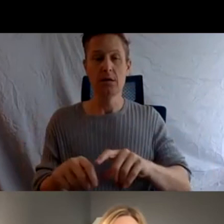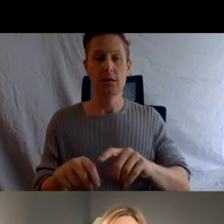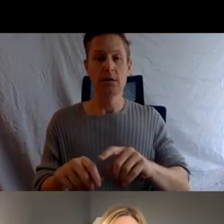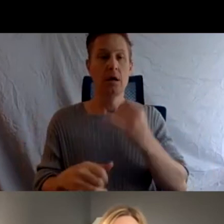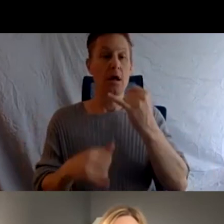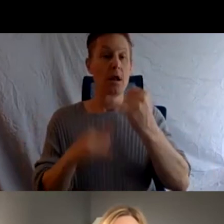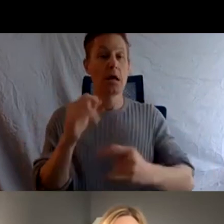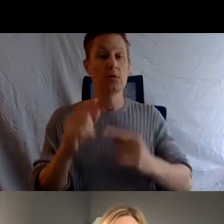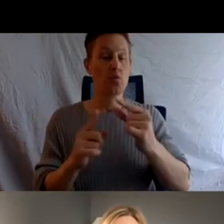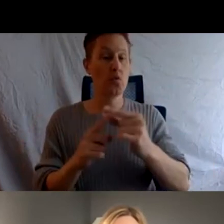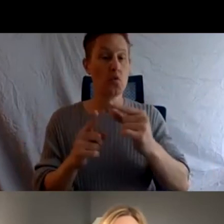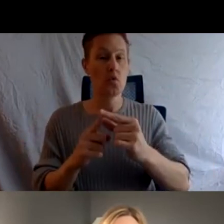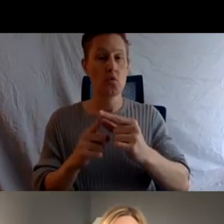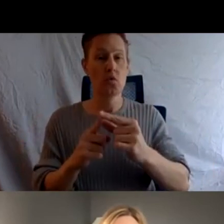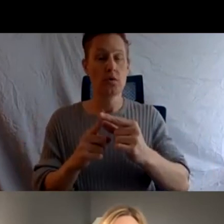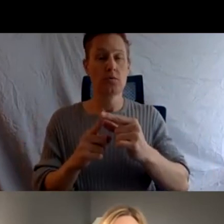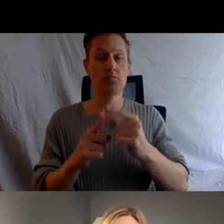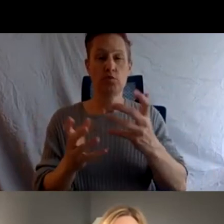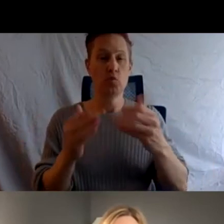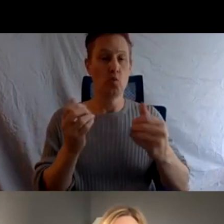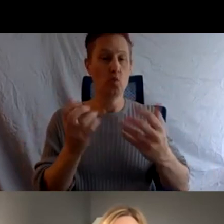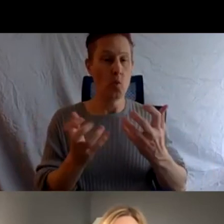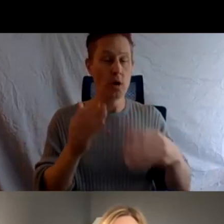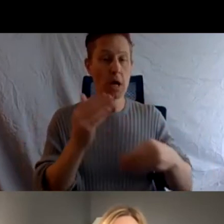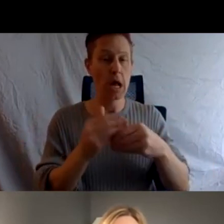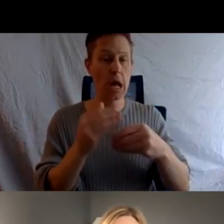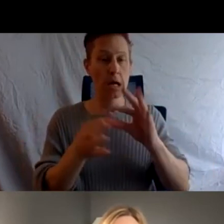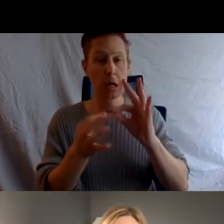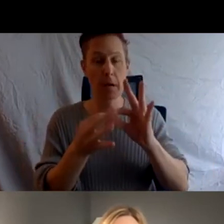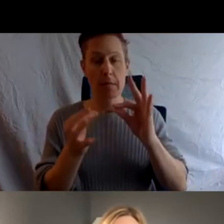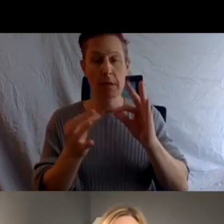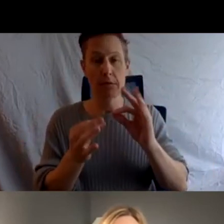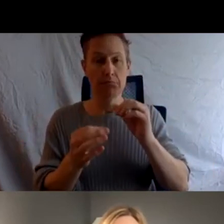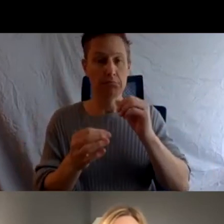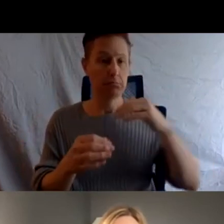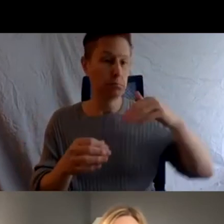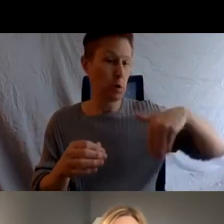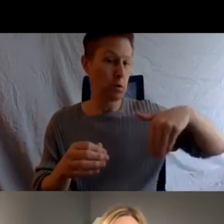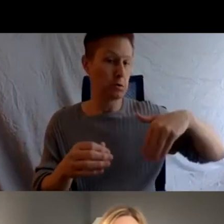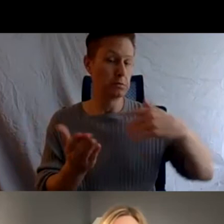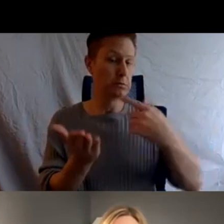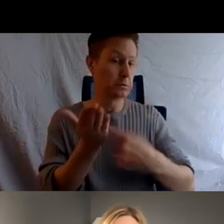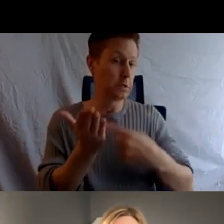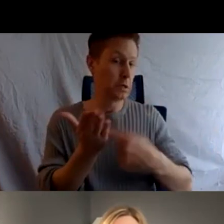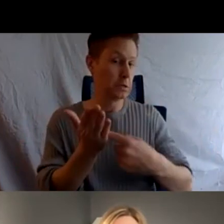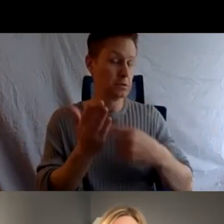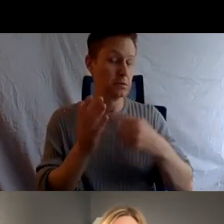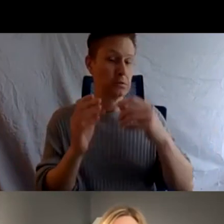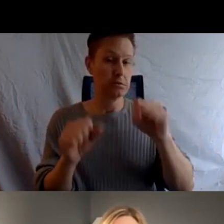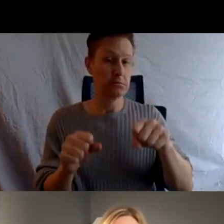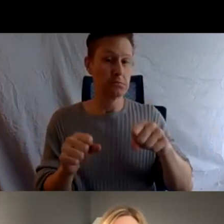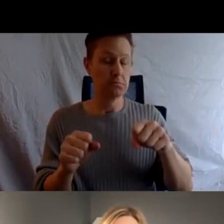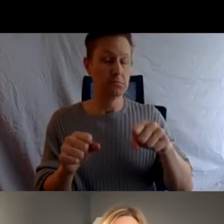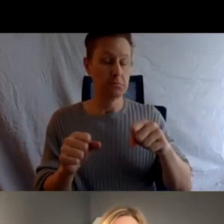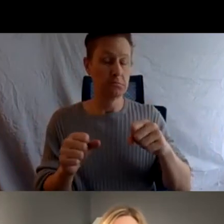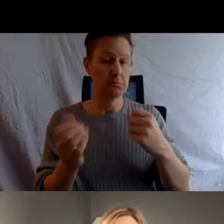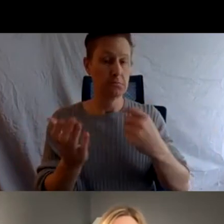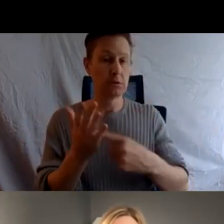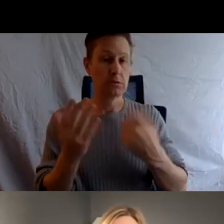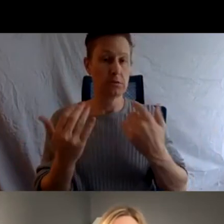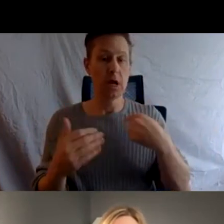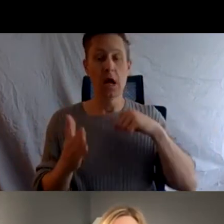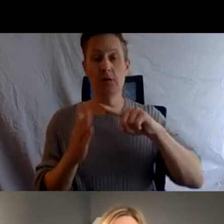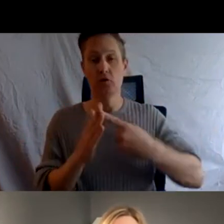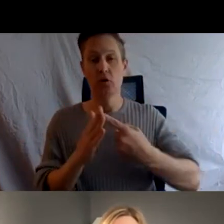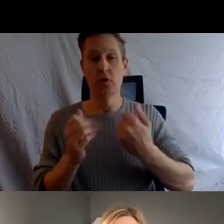last words, anything you want to add or say that you didn't get to touch on. This is the time. So I will start out